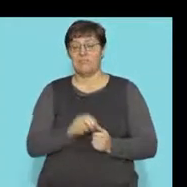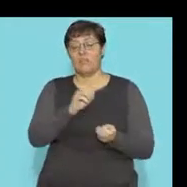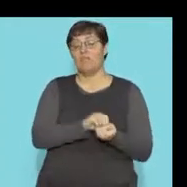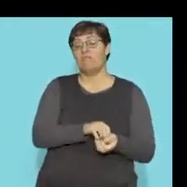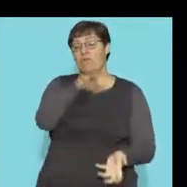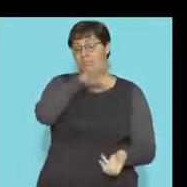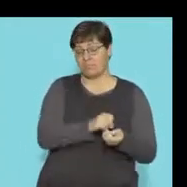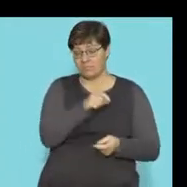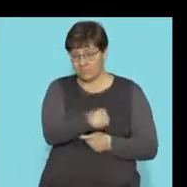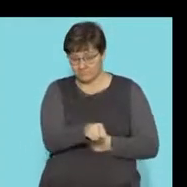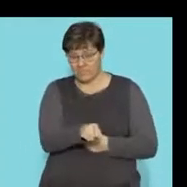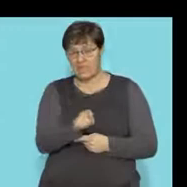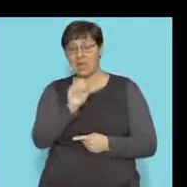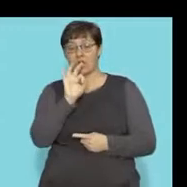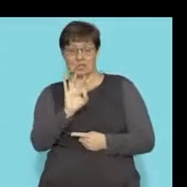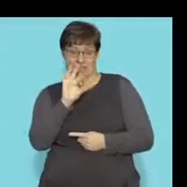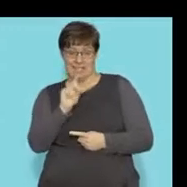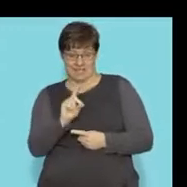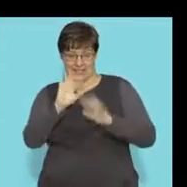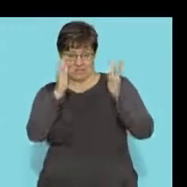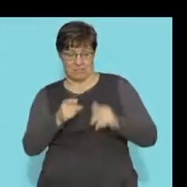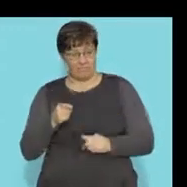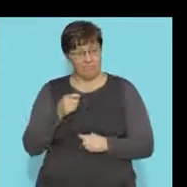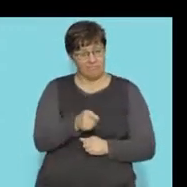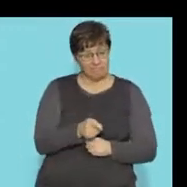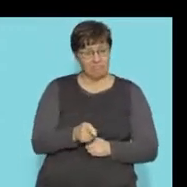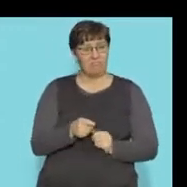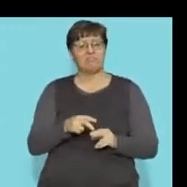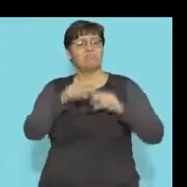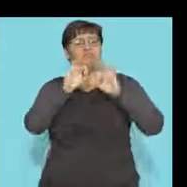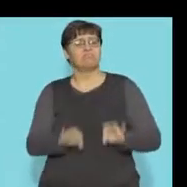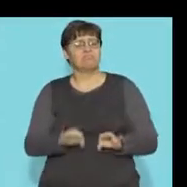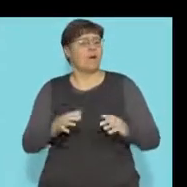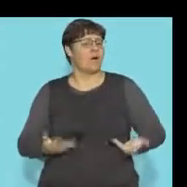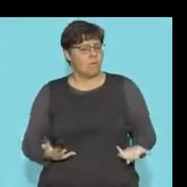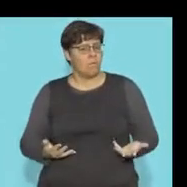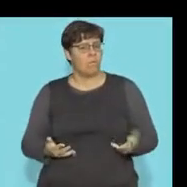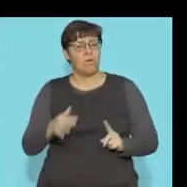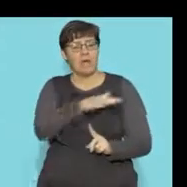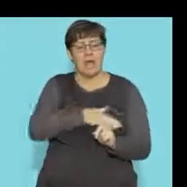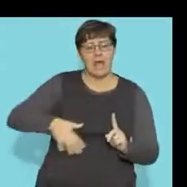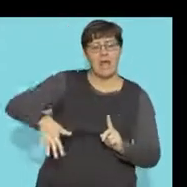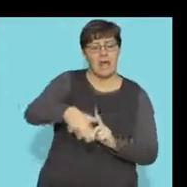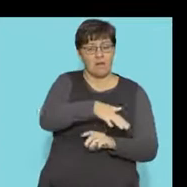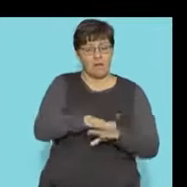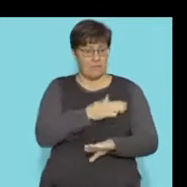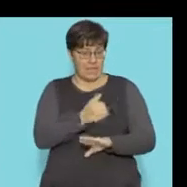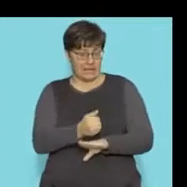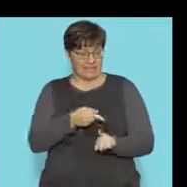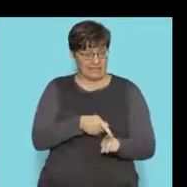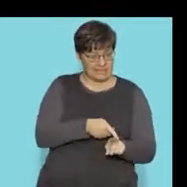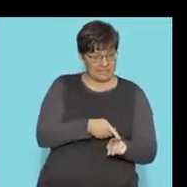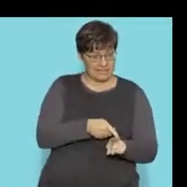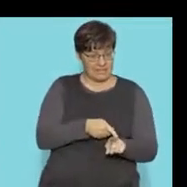volume of a three-dimensional shape is determined by working out the area of the base of